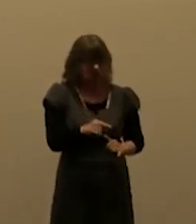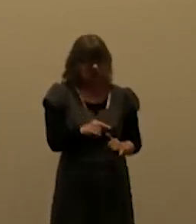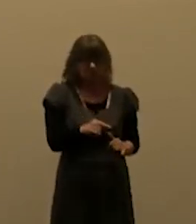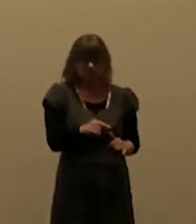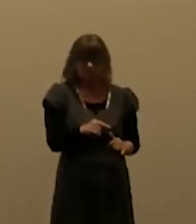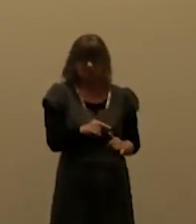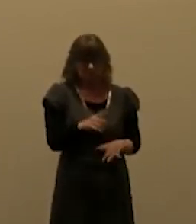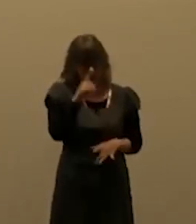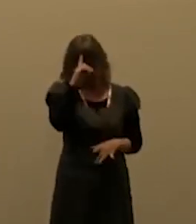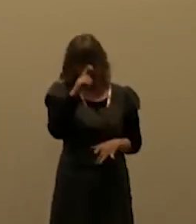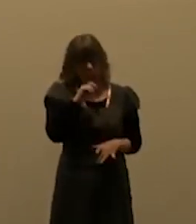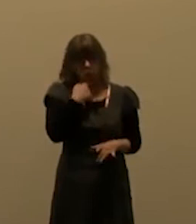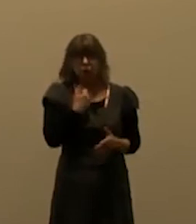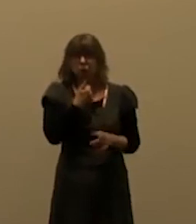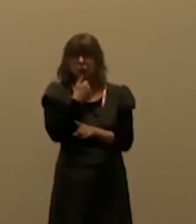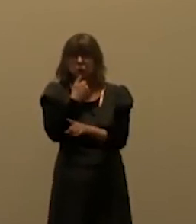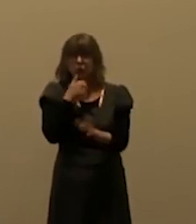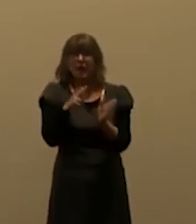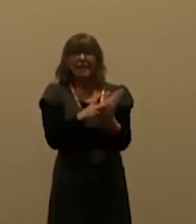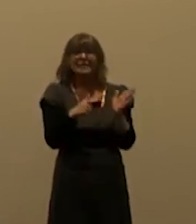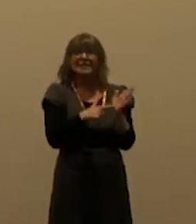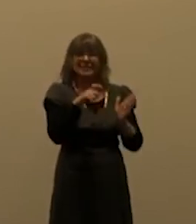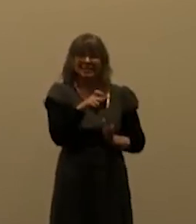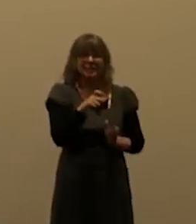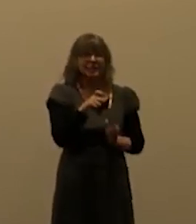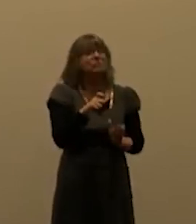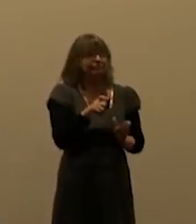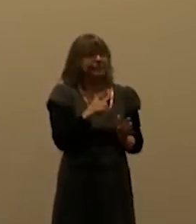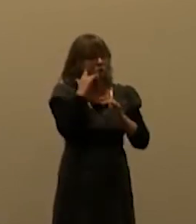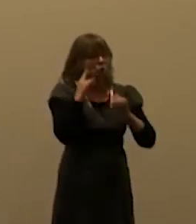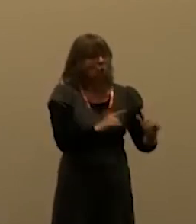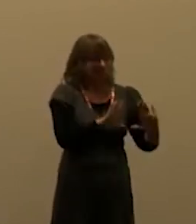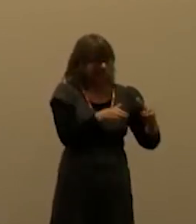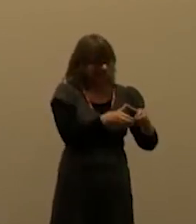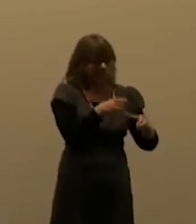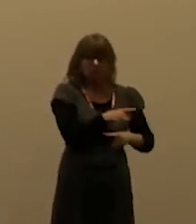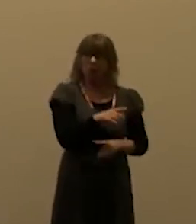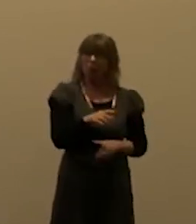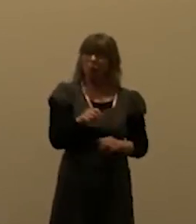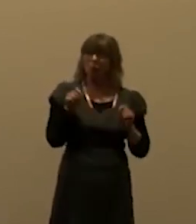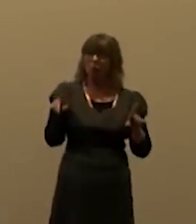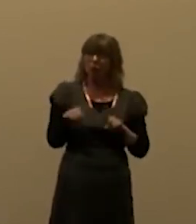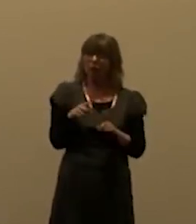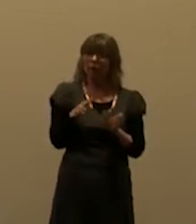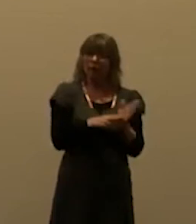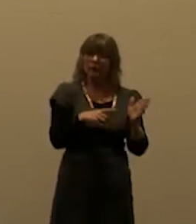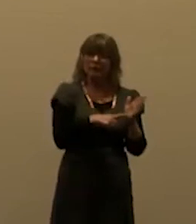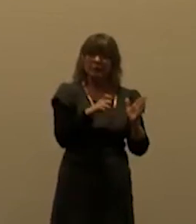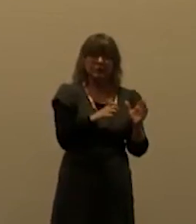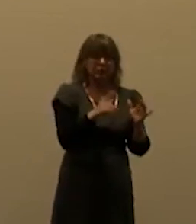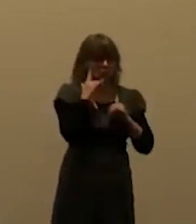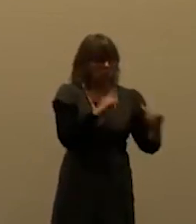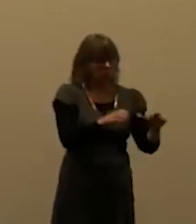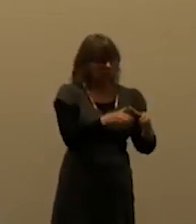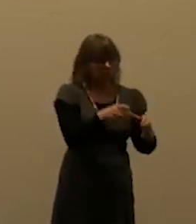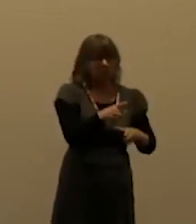NCSC. I would typically go. So NCC is an audit company. Oh, really? Yeah. They said no. They said no interest. Well, I mean, you're